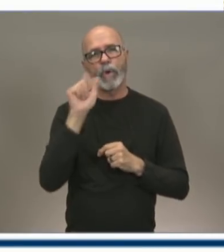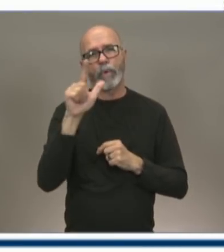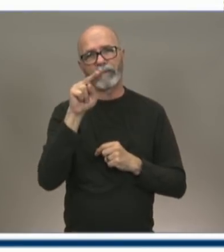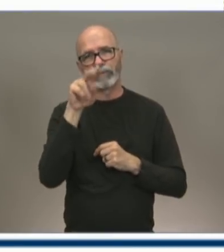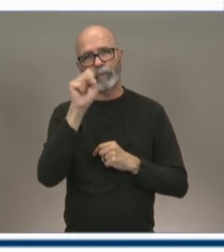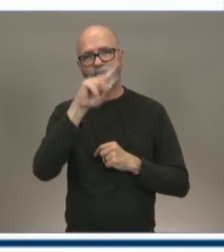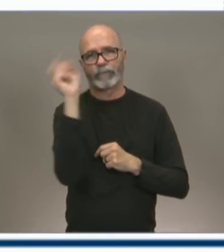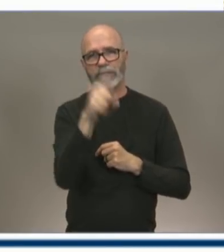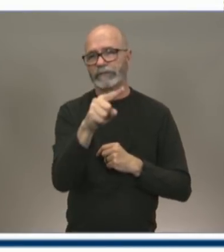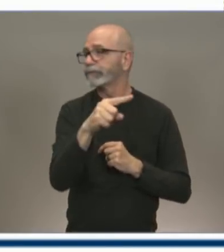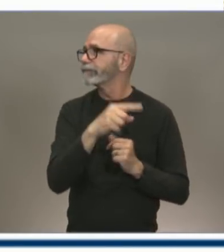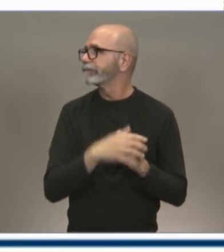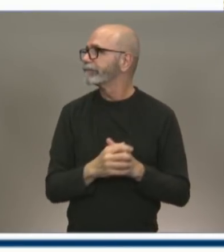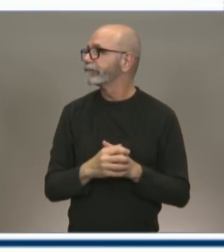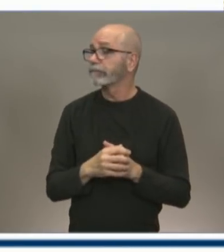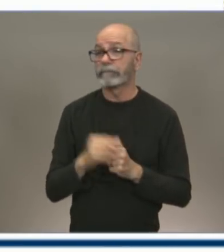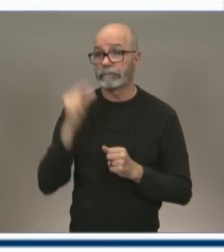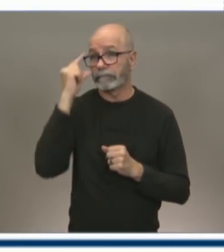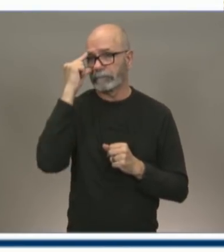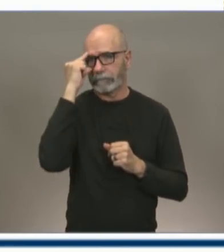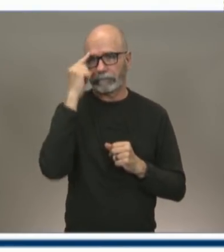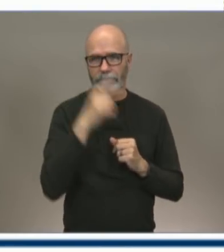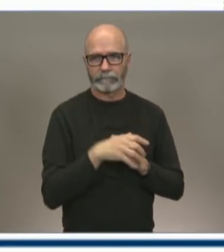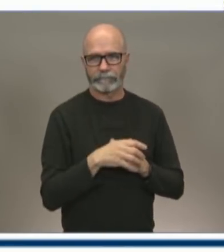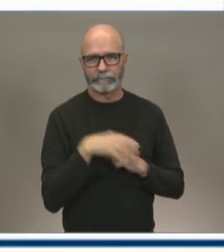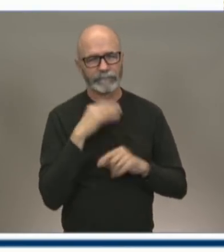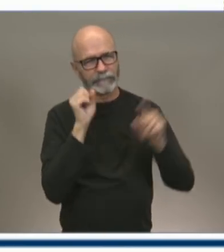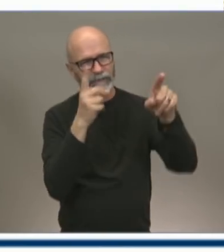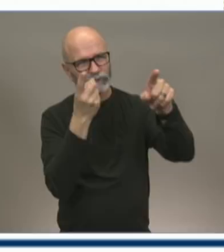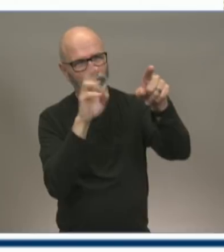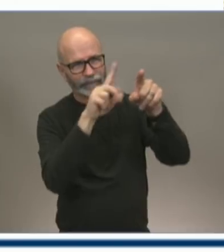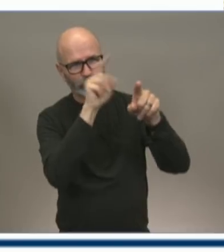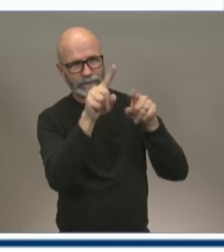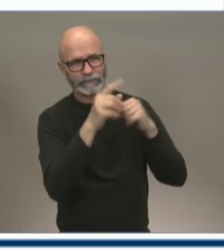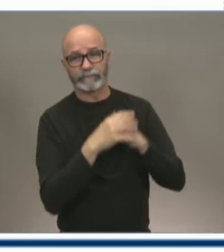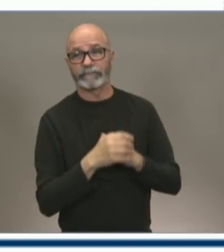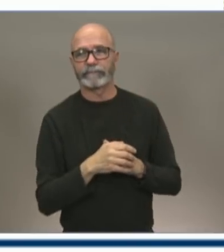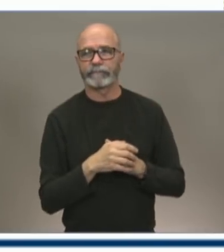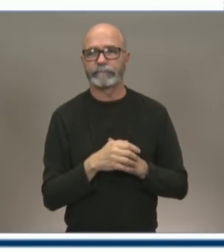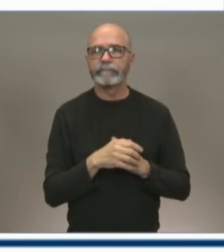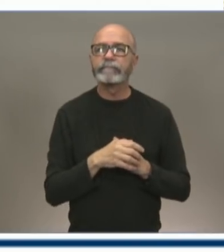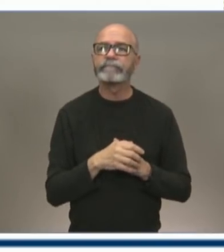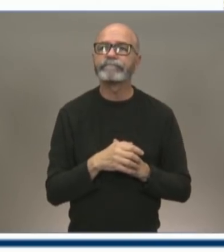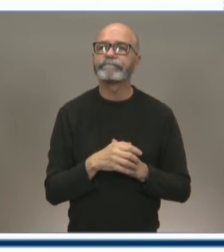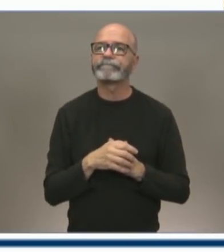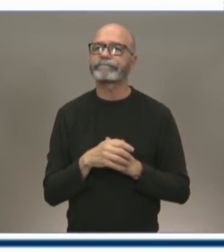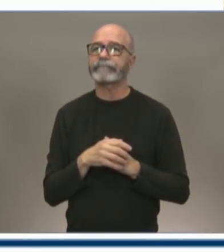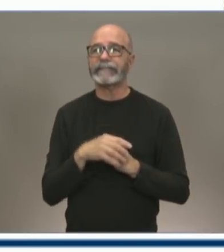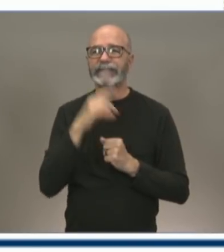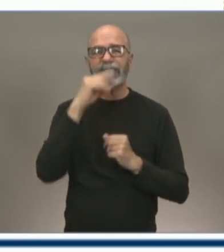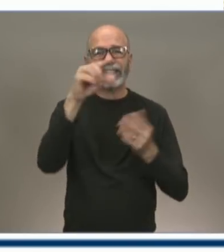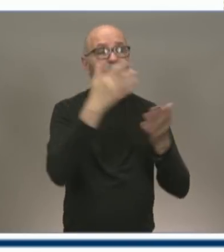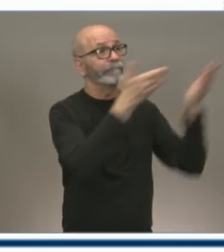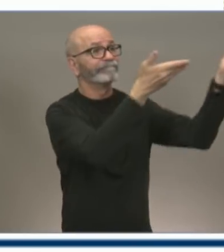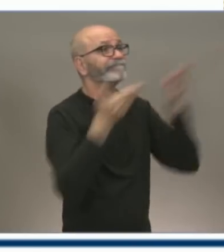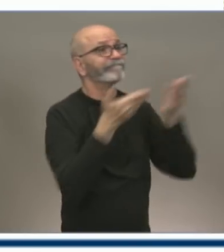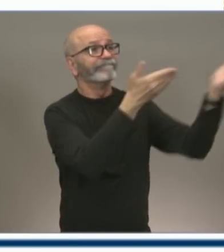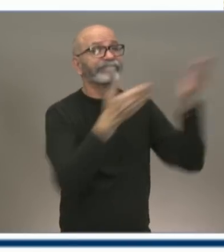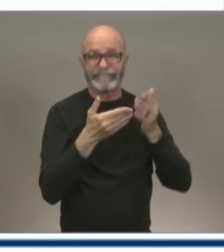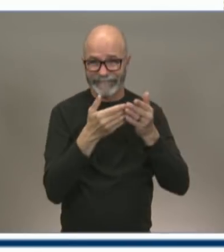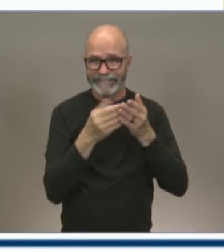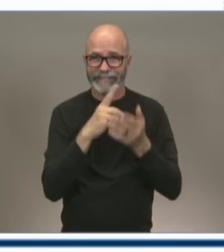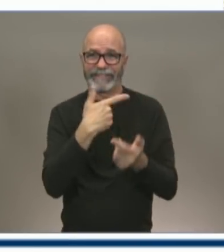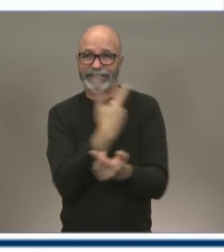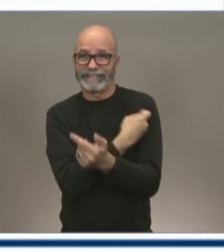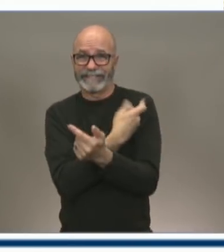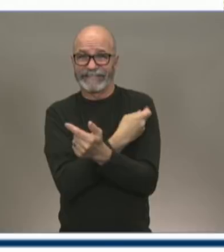Thank you. For Dr. Strang, a logistical question about vaccine supply and waste. It's my understanding that there must be a system